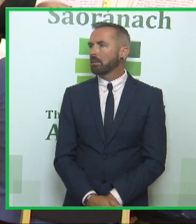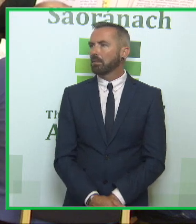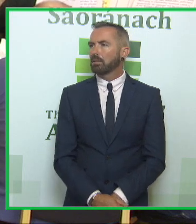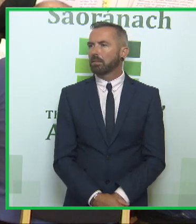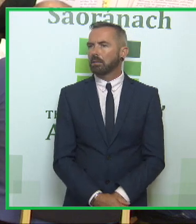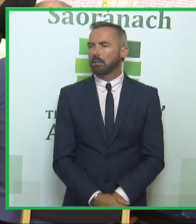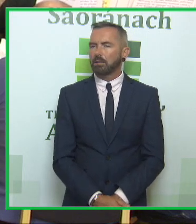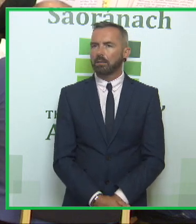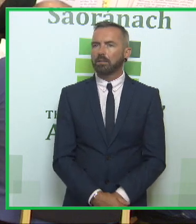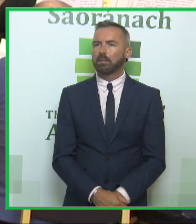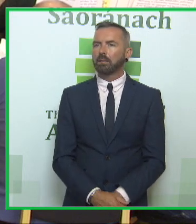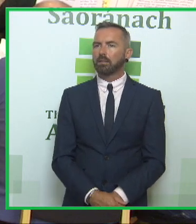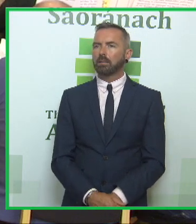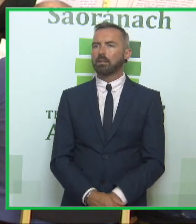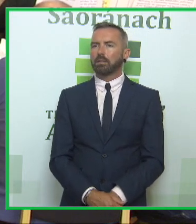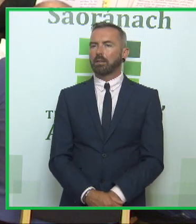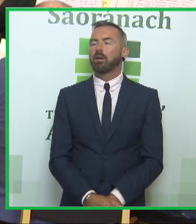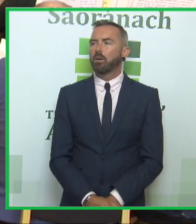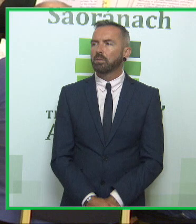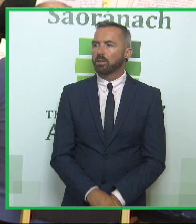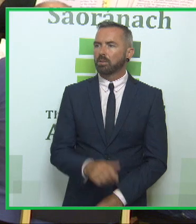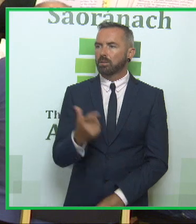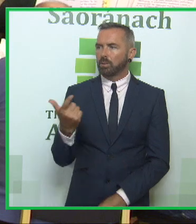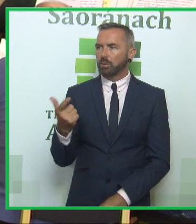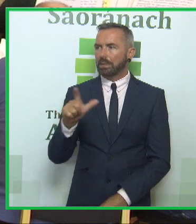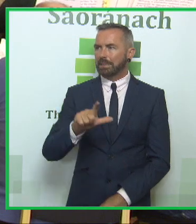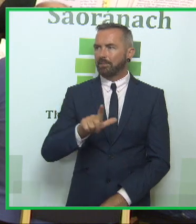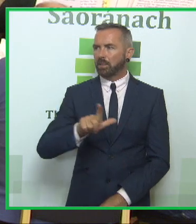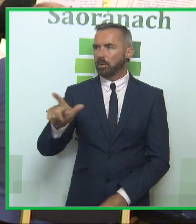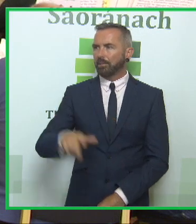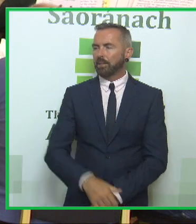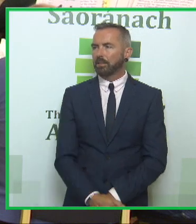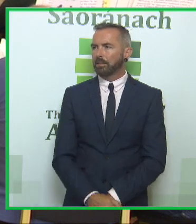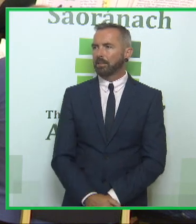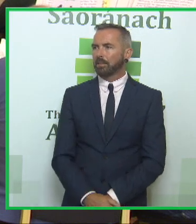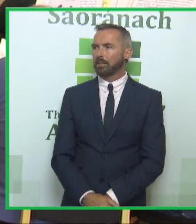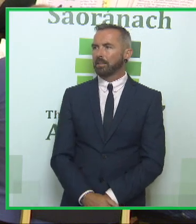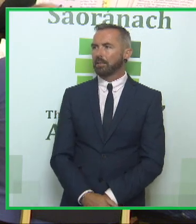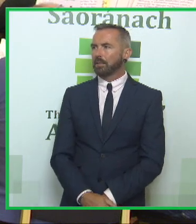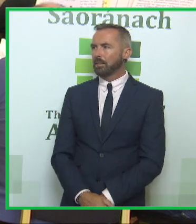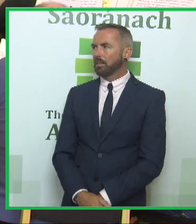Oh, sorry, I've gone to 13, have I? Apologies. So 2, 7 and 12, please.